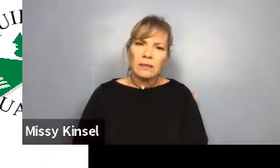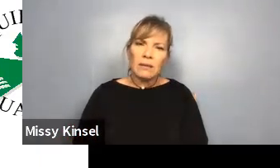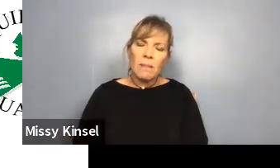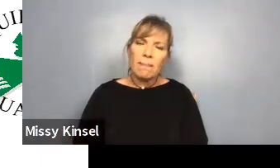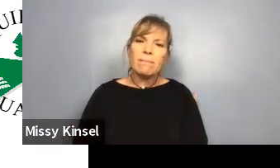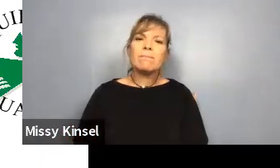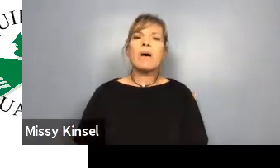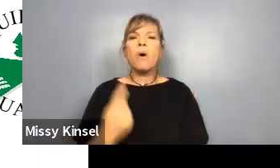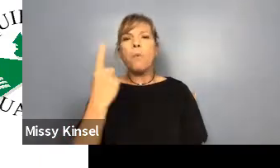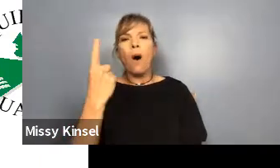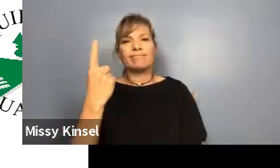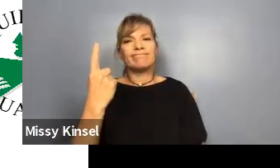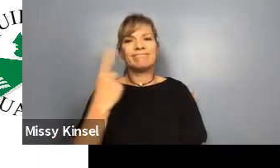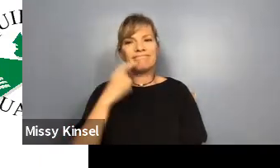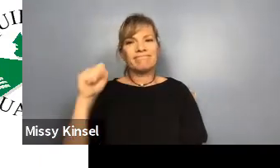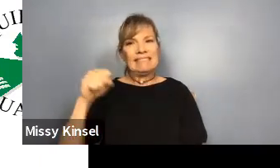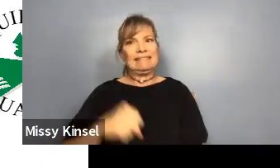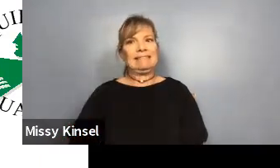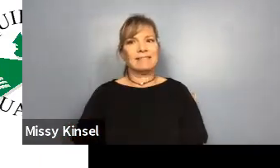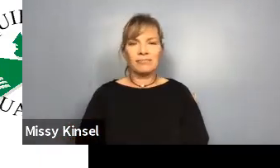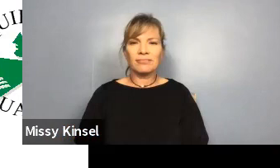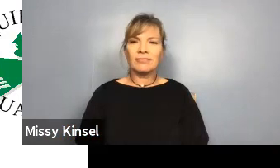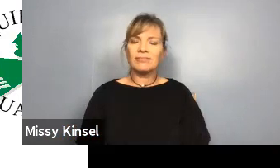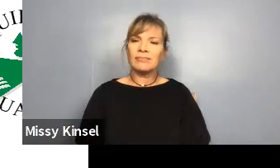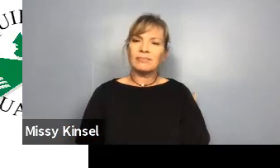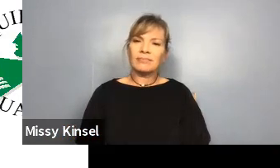At least one yes.